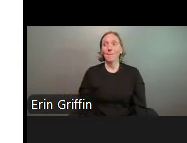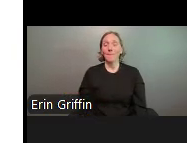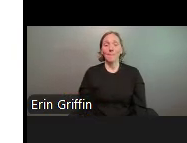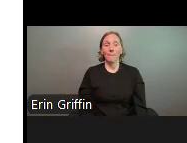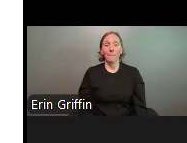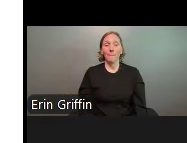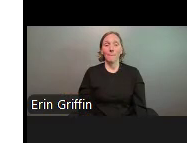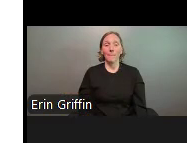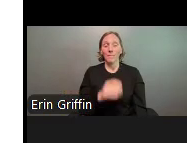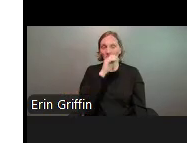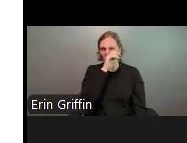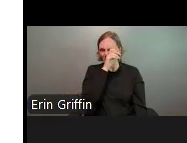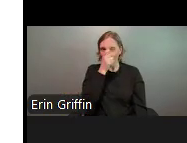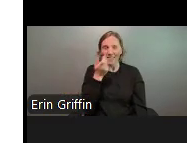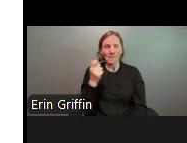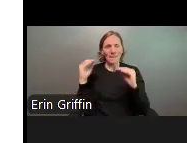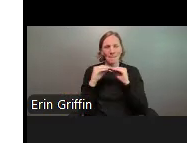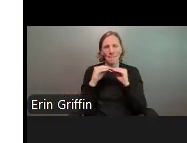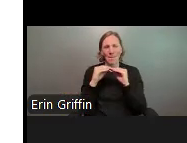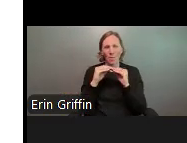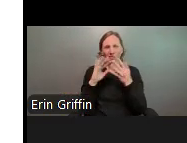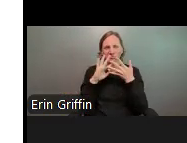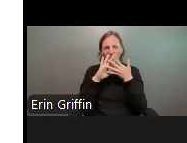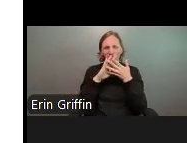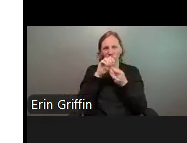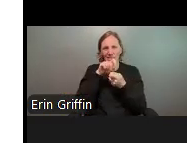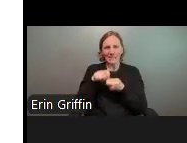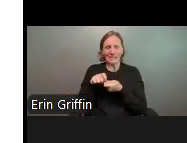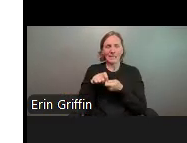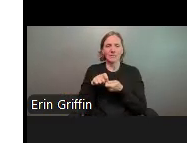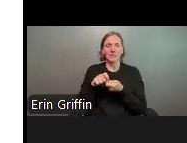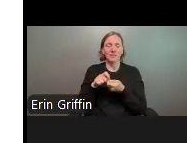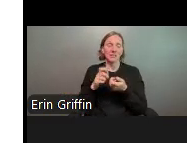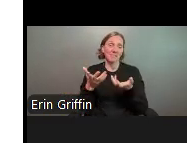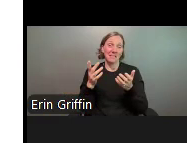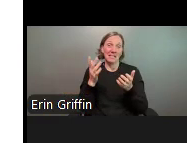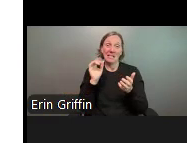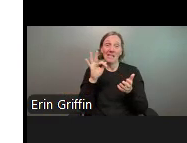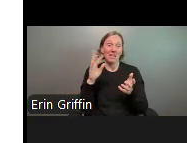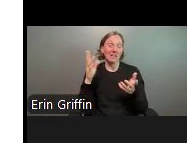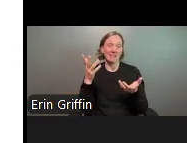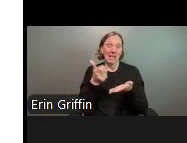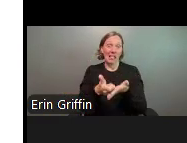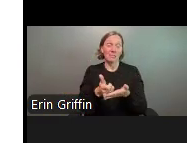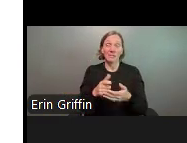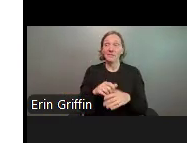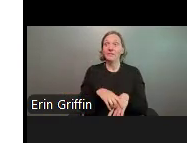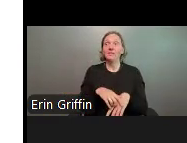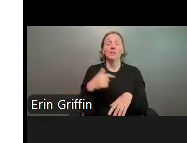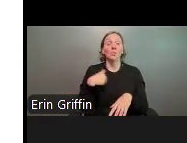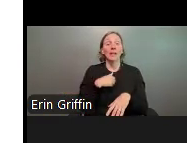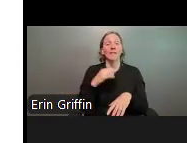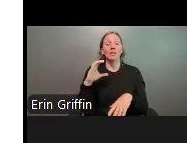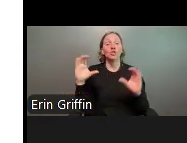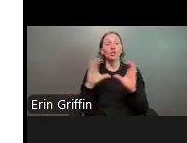Here's some other nuance notes in case this is applicable and helpful to you. We have a certified public